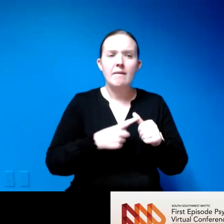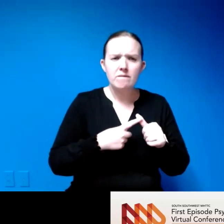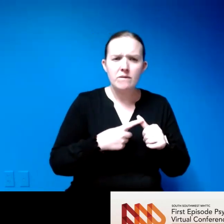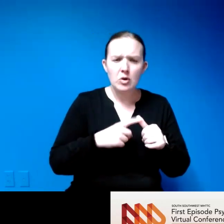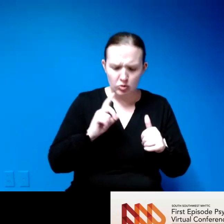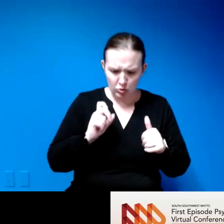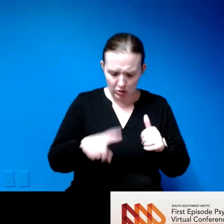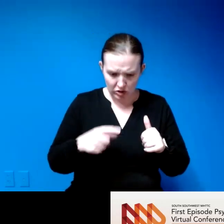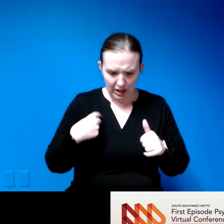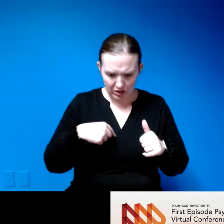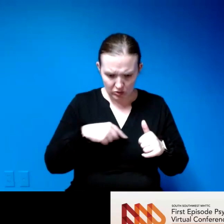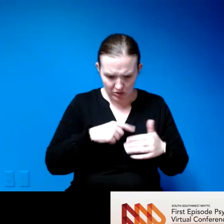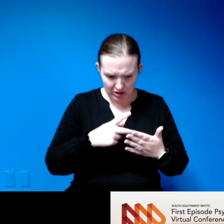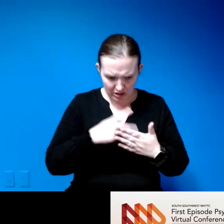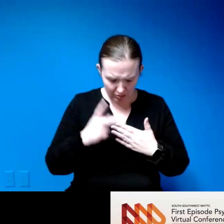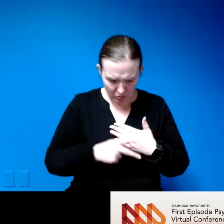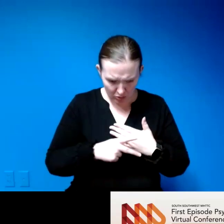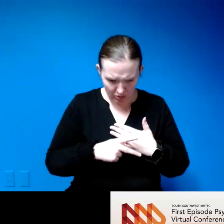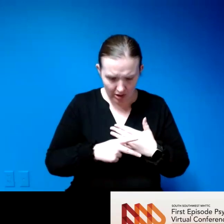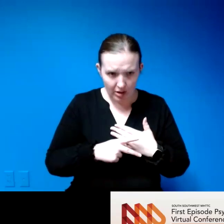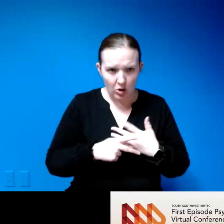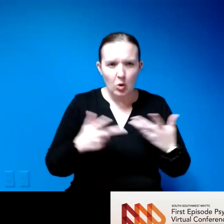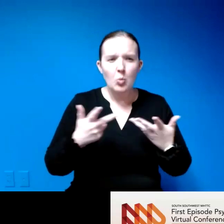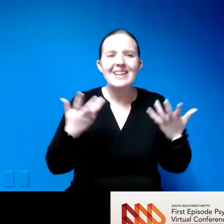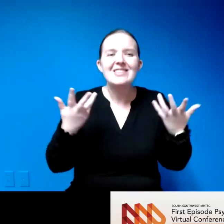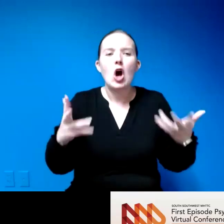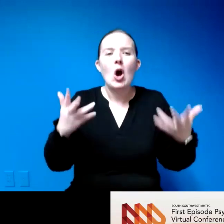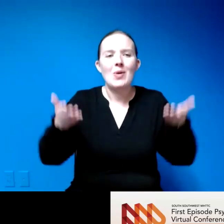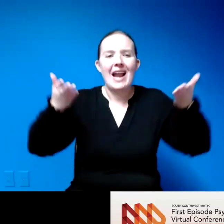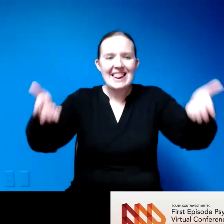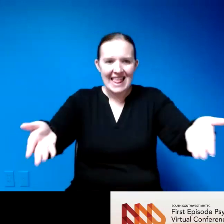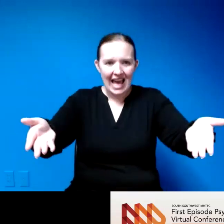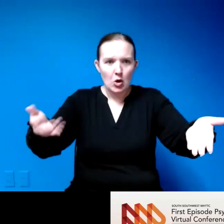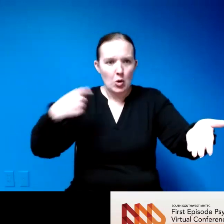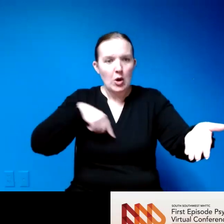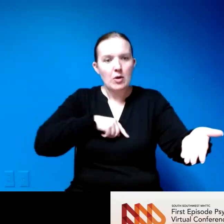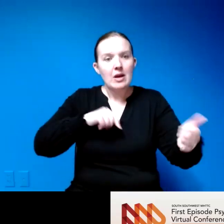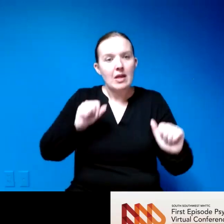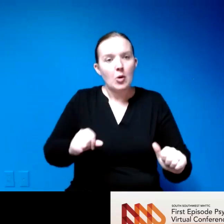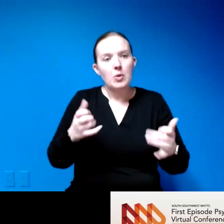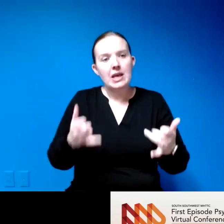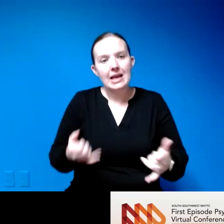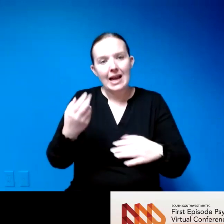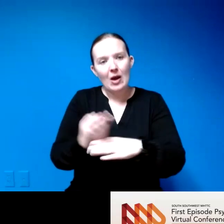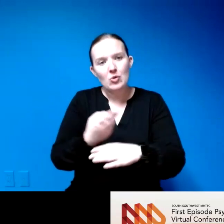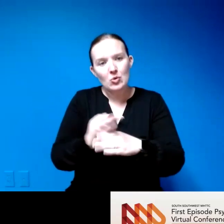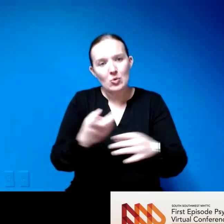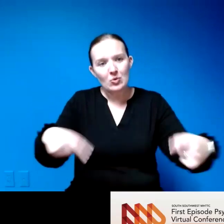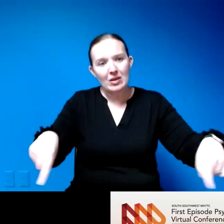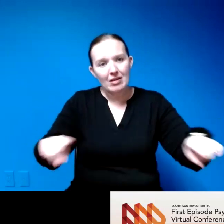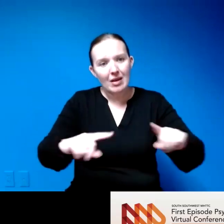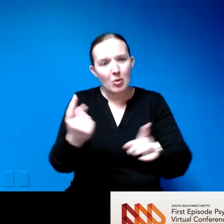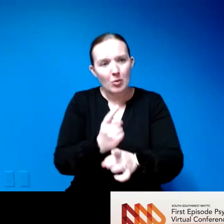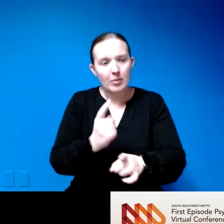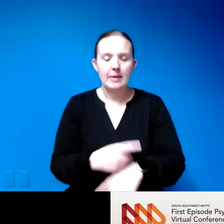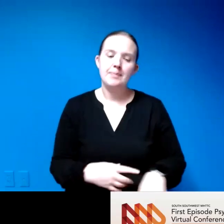ourselves as programs is, what is out there that we have now been using properly? For